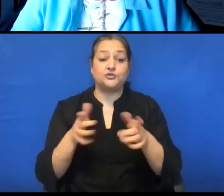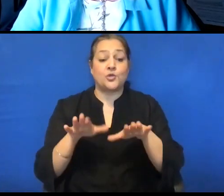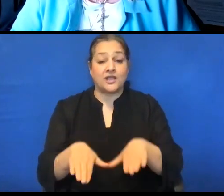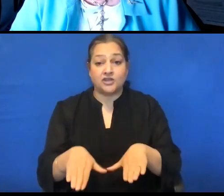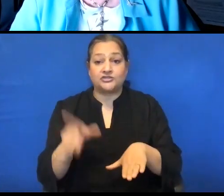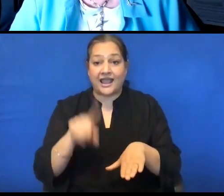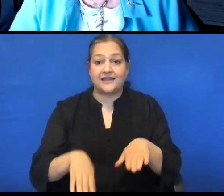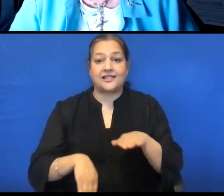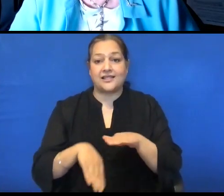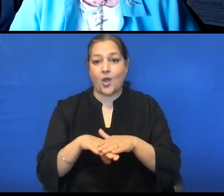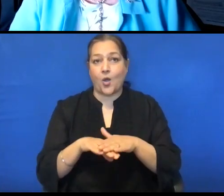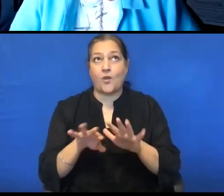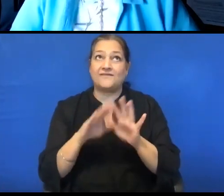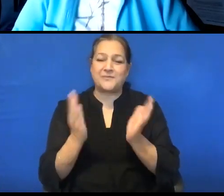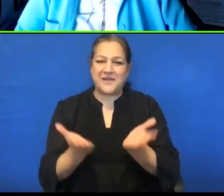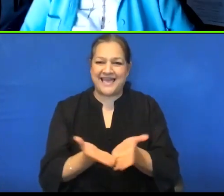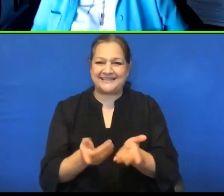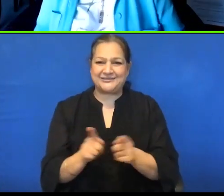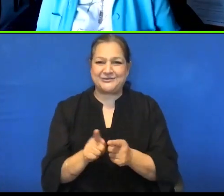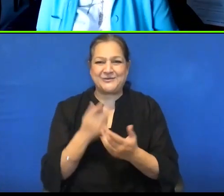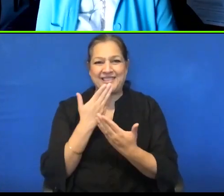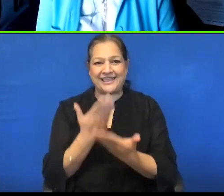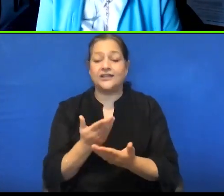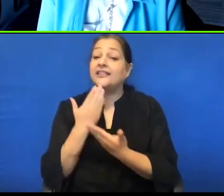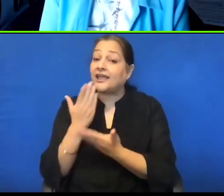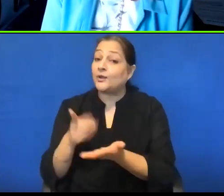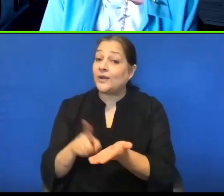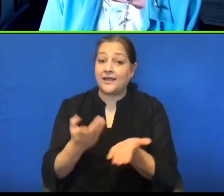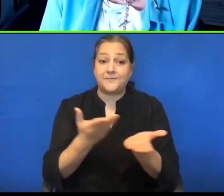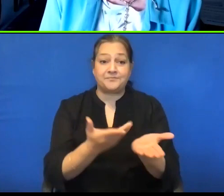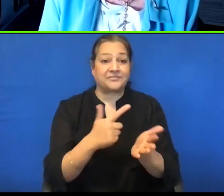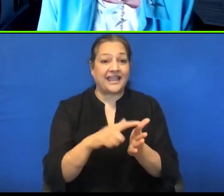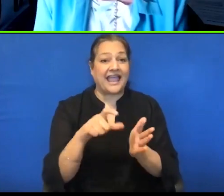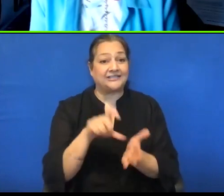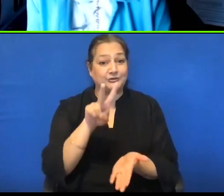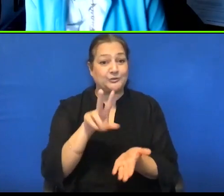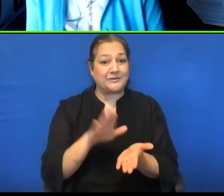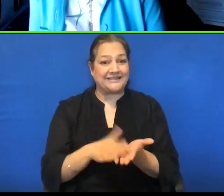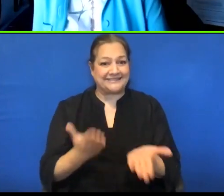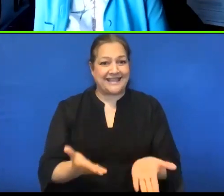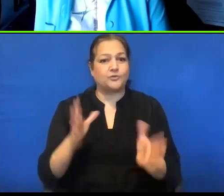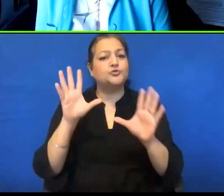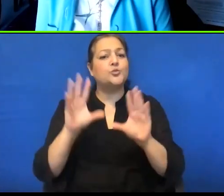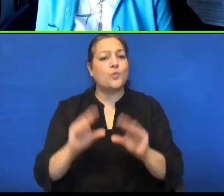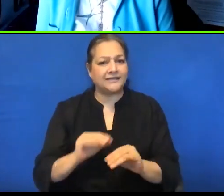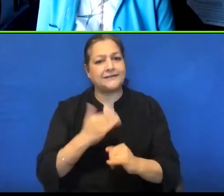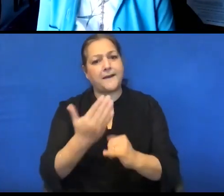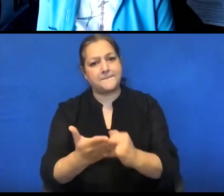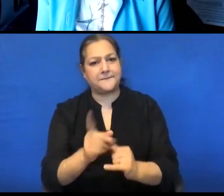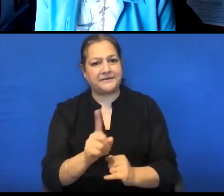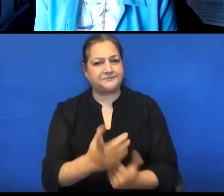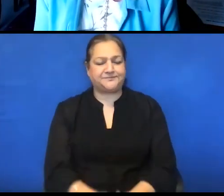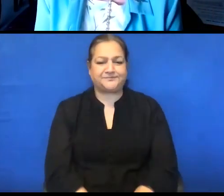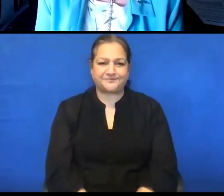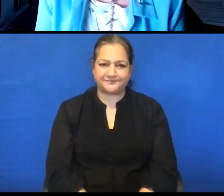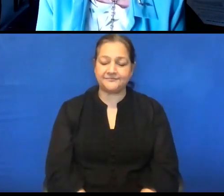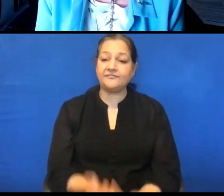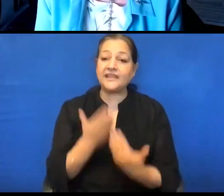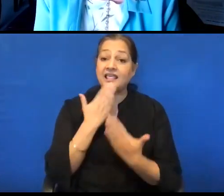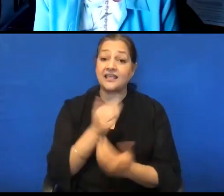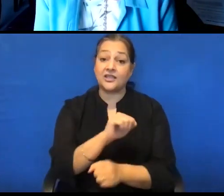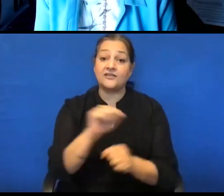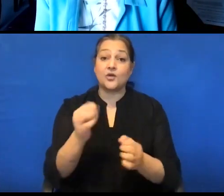the whole of the planet. Thank you very much, Leila. Ed, your 2 minutes wind up then. Thank you all for your questions